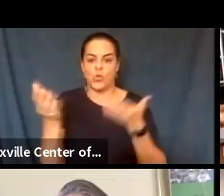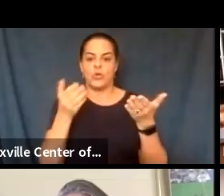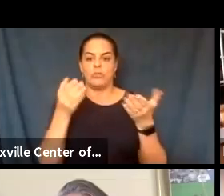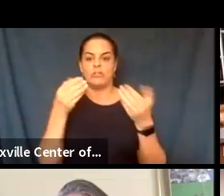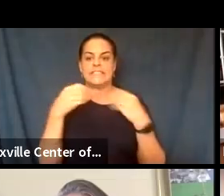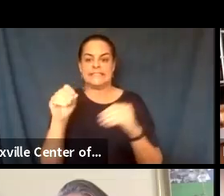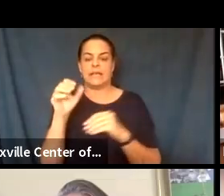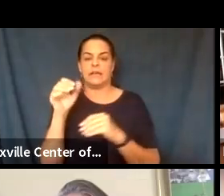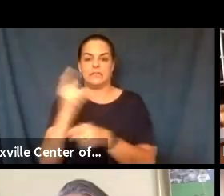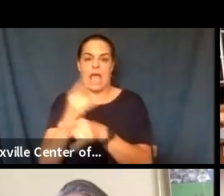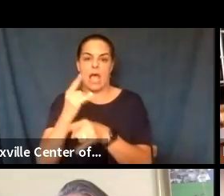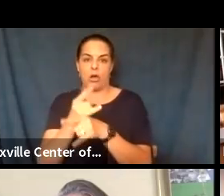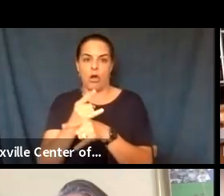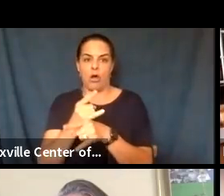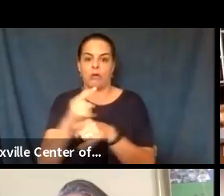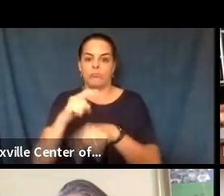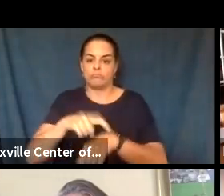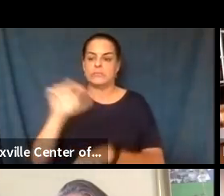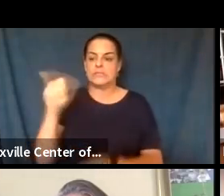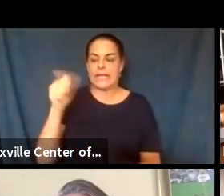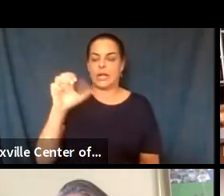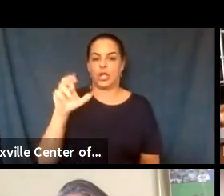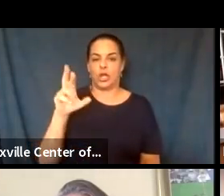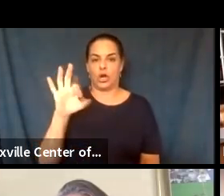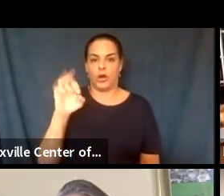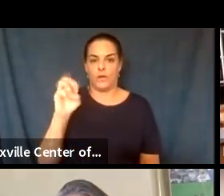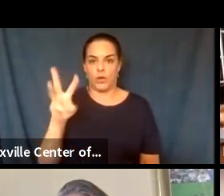curfew at 10 o'clock.